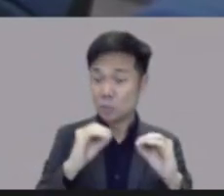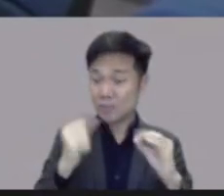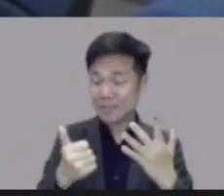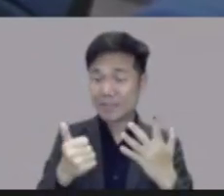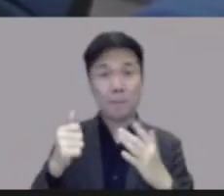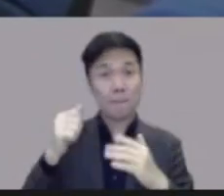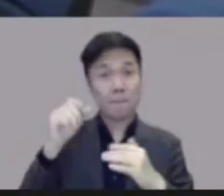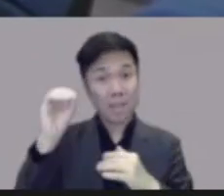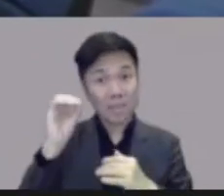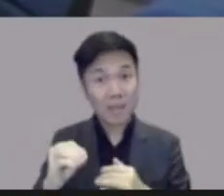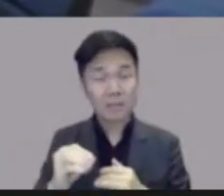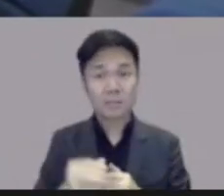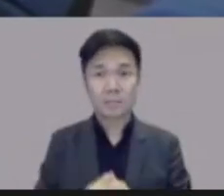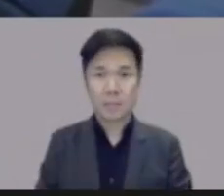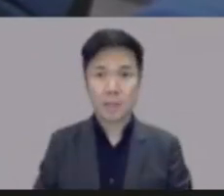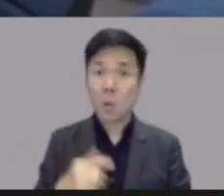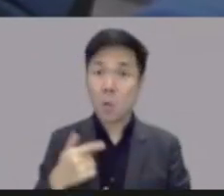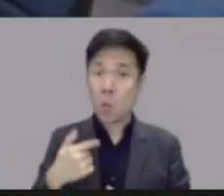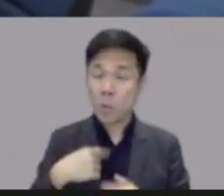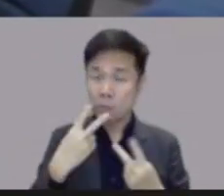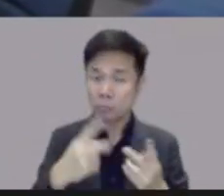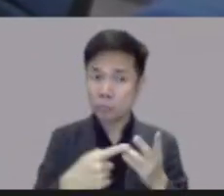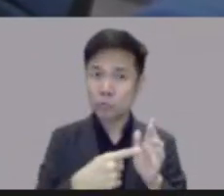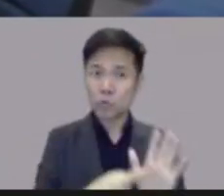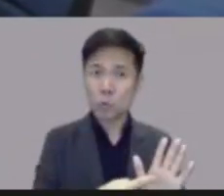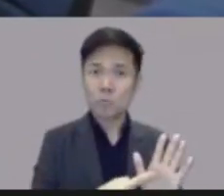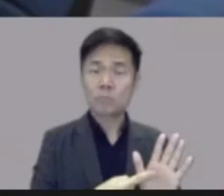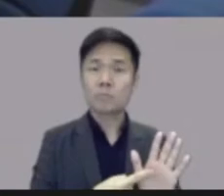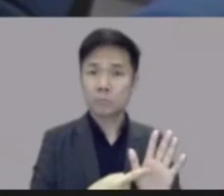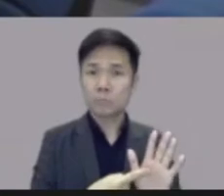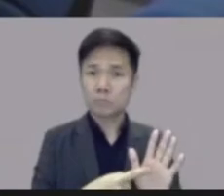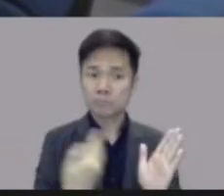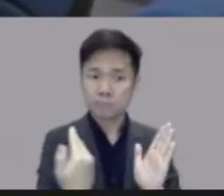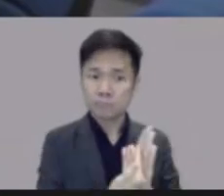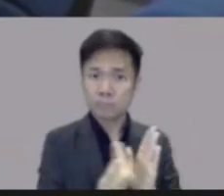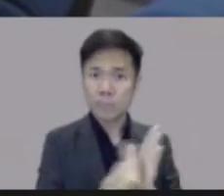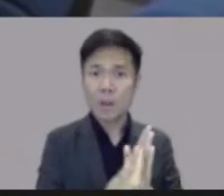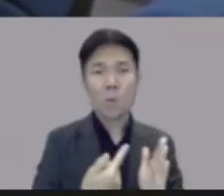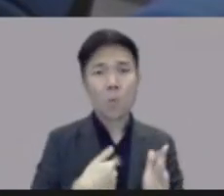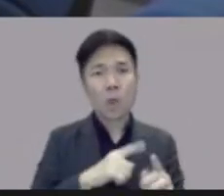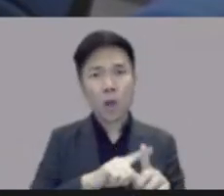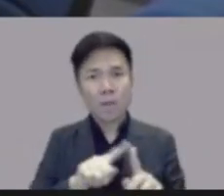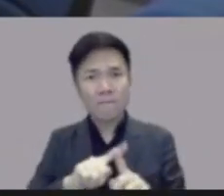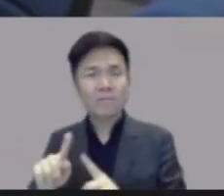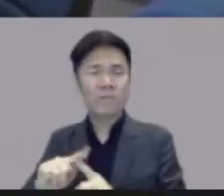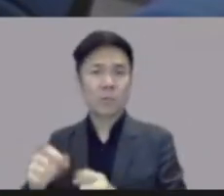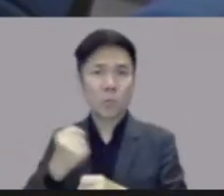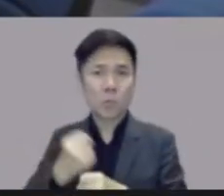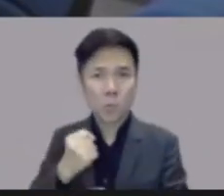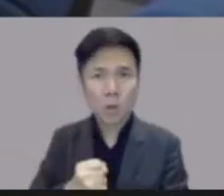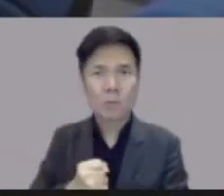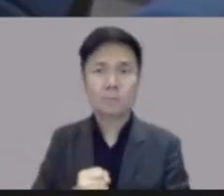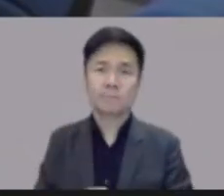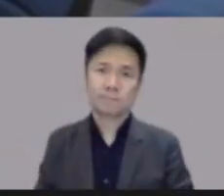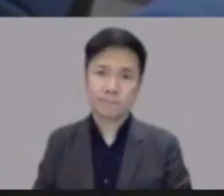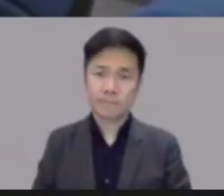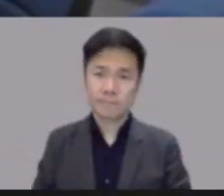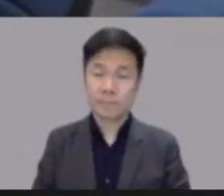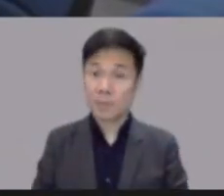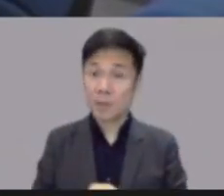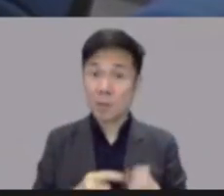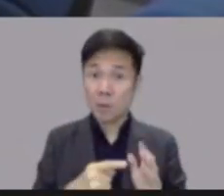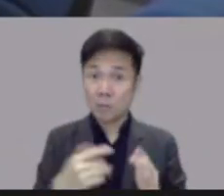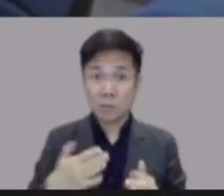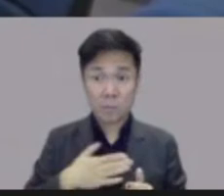we are walking the talk and demonstrating remarkable climate actions this is what we expect from our Pacific our